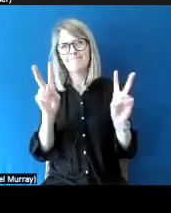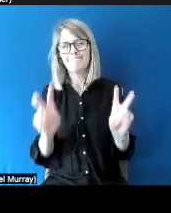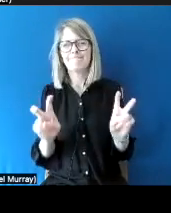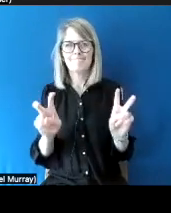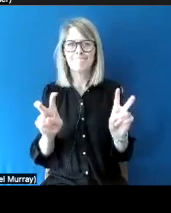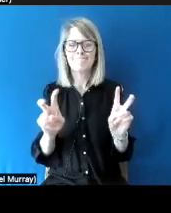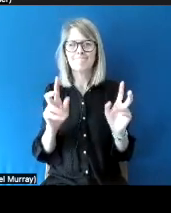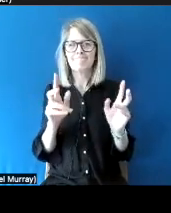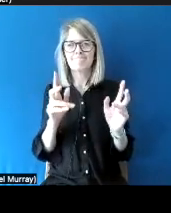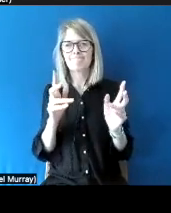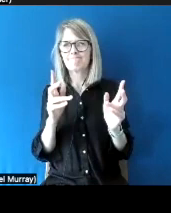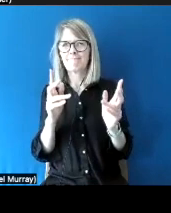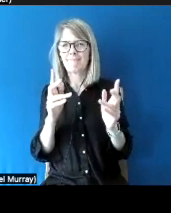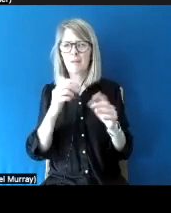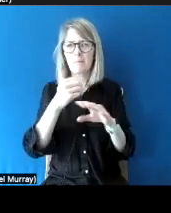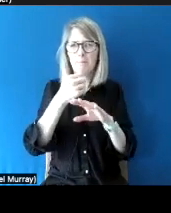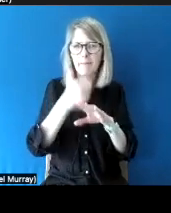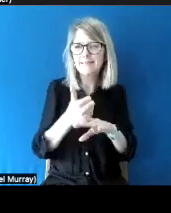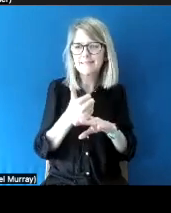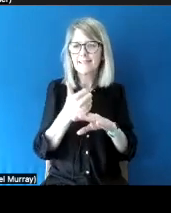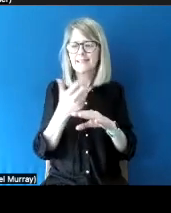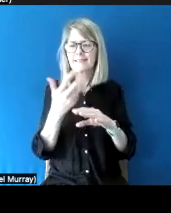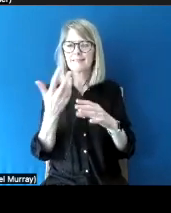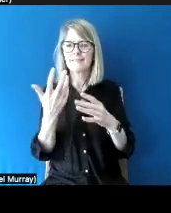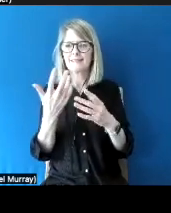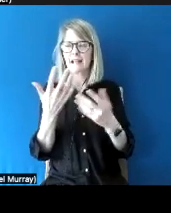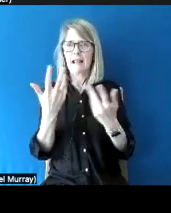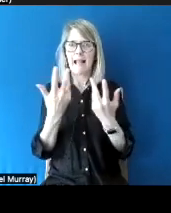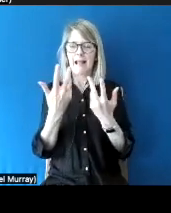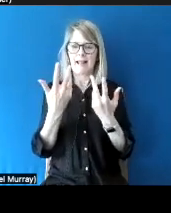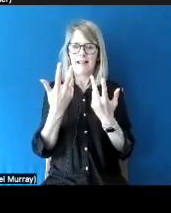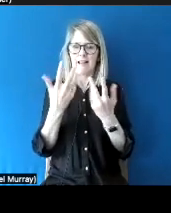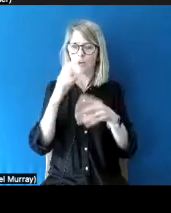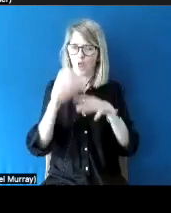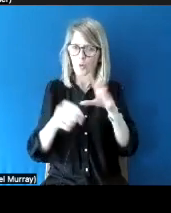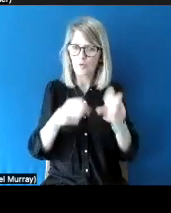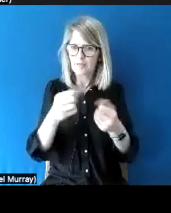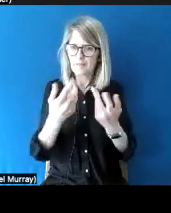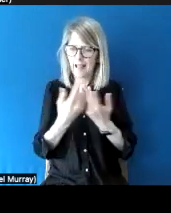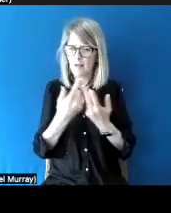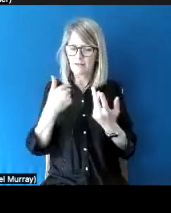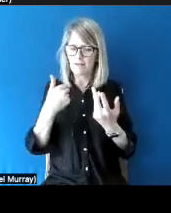basic aspects and how I am approaching this particular